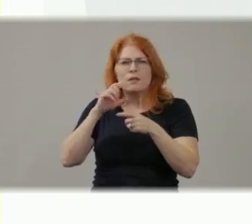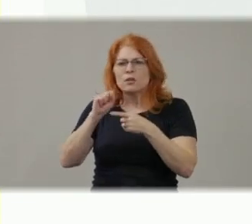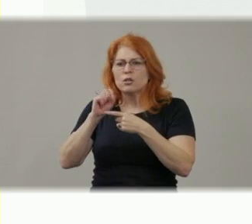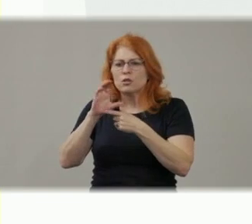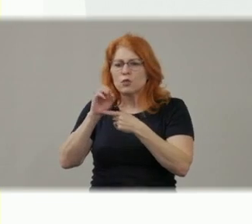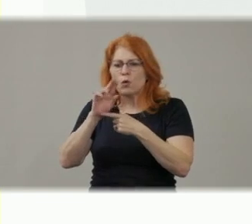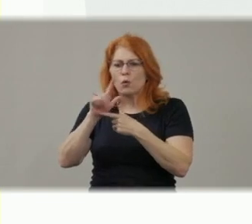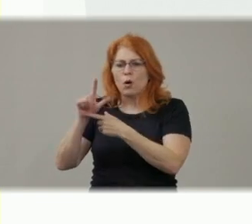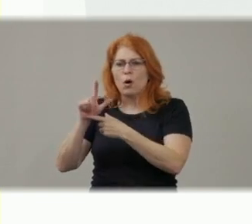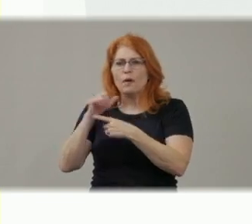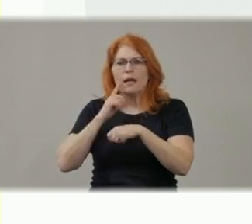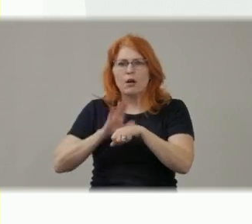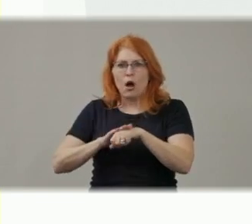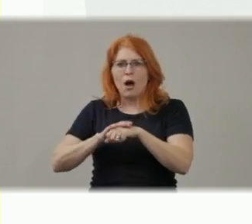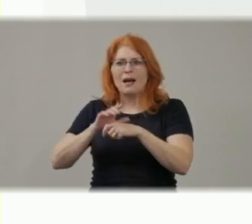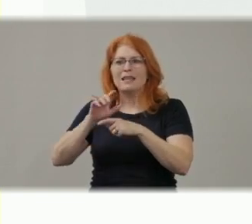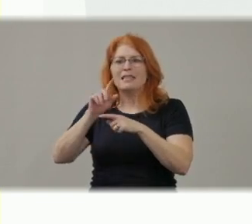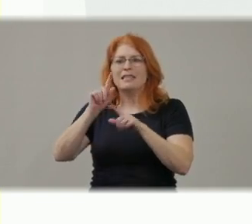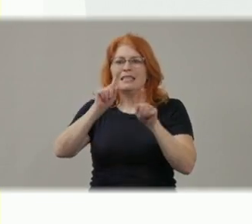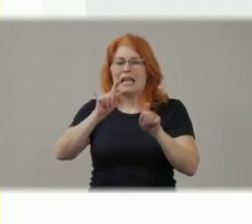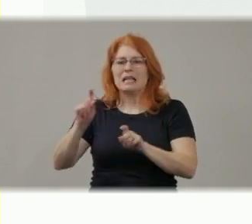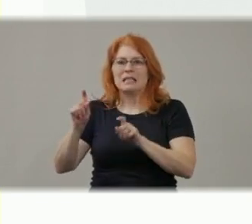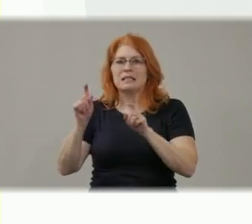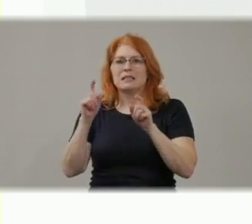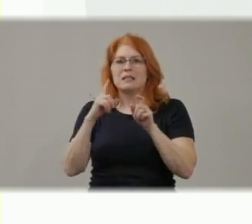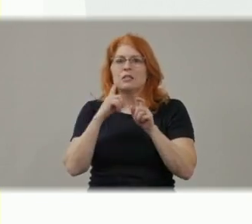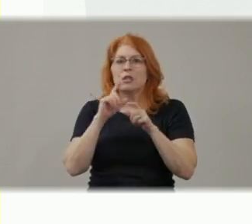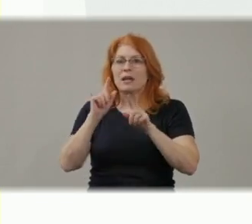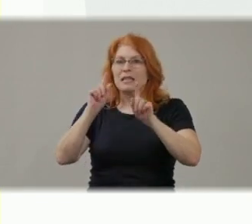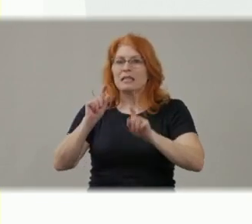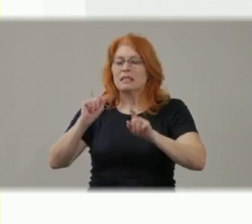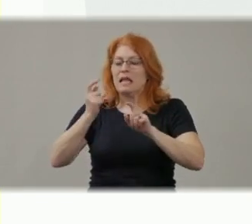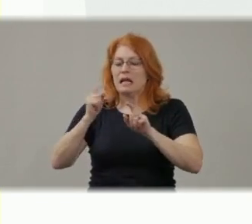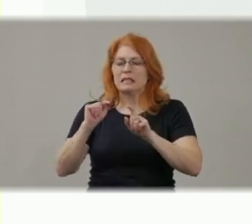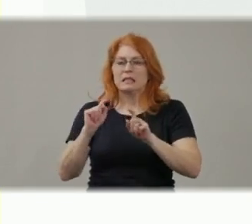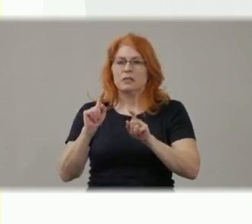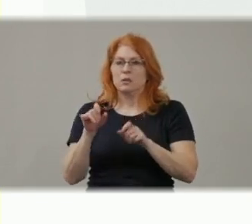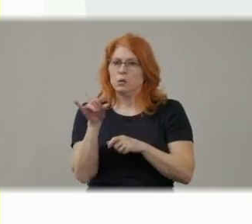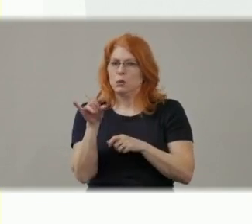phone, you can turn on the tests. So you can also get the test messages too.